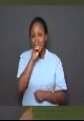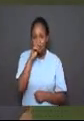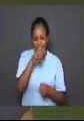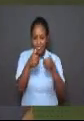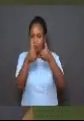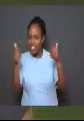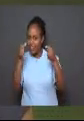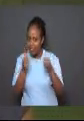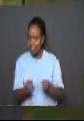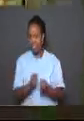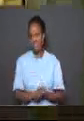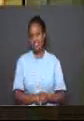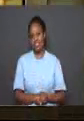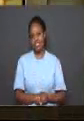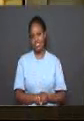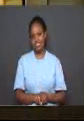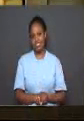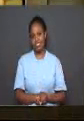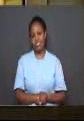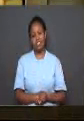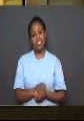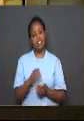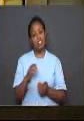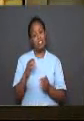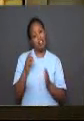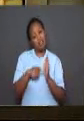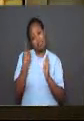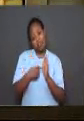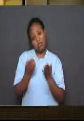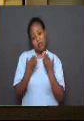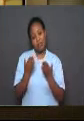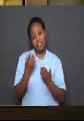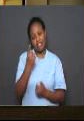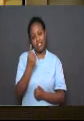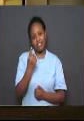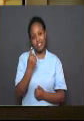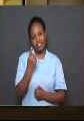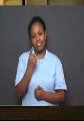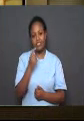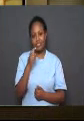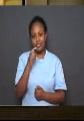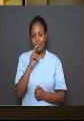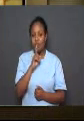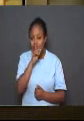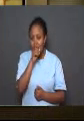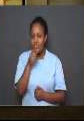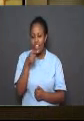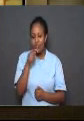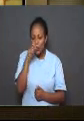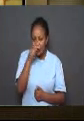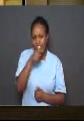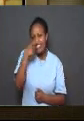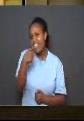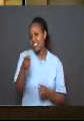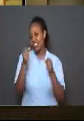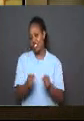another's false statements. We occasionally can tell if a person is not telling the